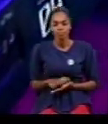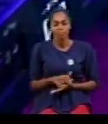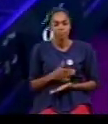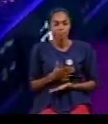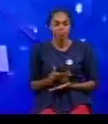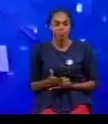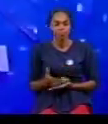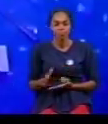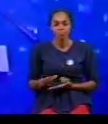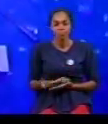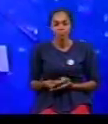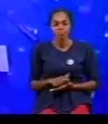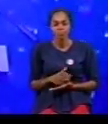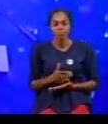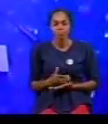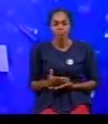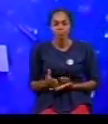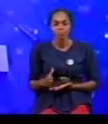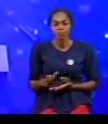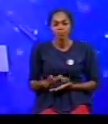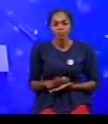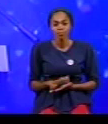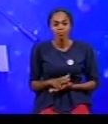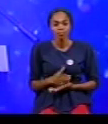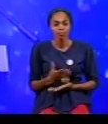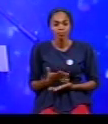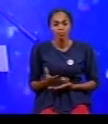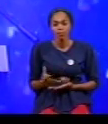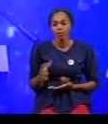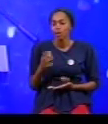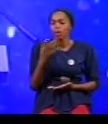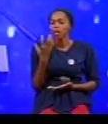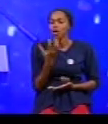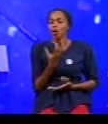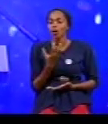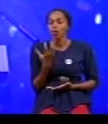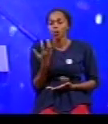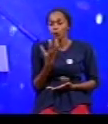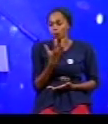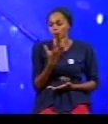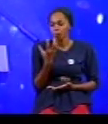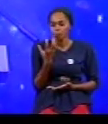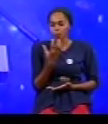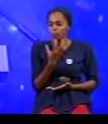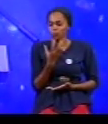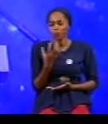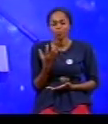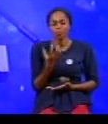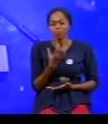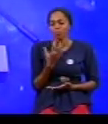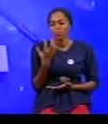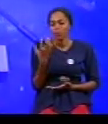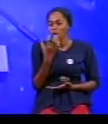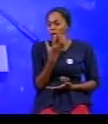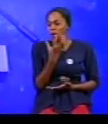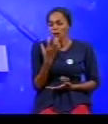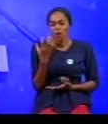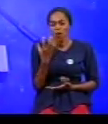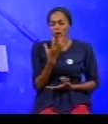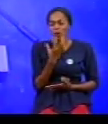oh, oh, oh, oh, oh, oh,